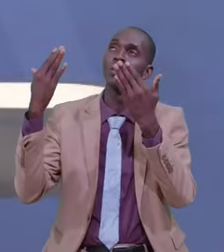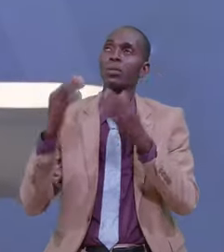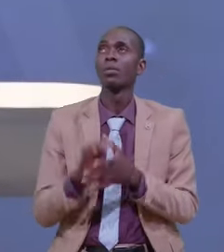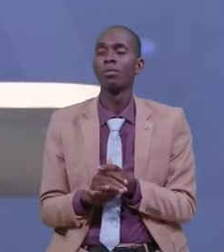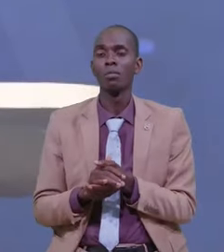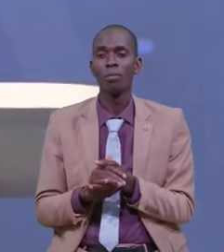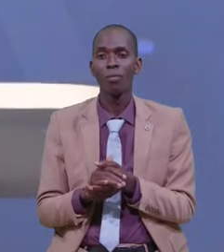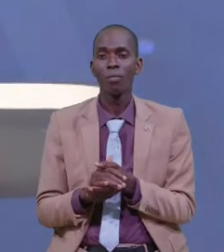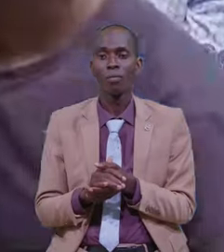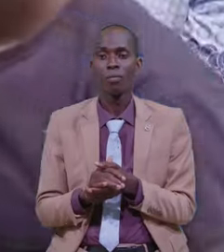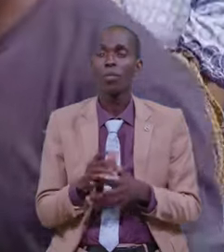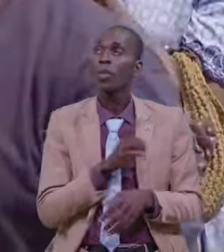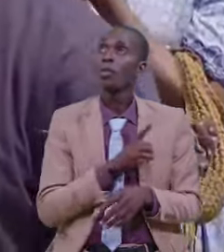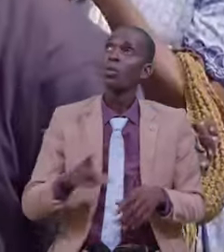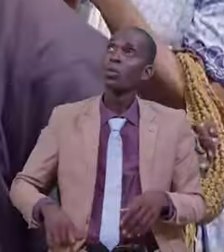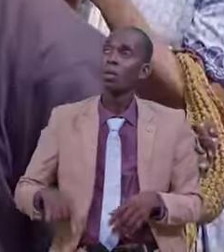Lord, I thank you.